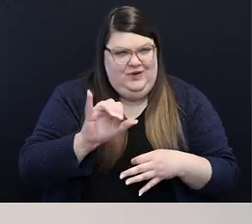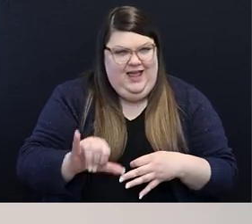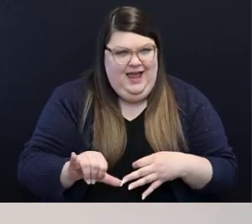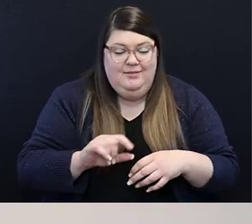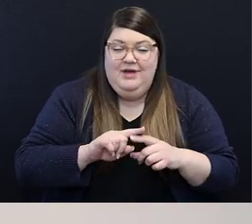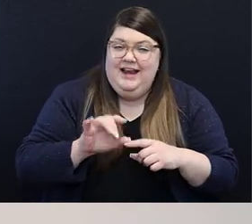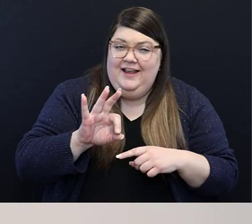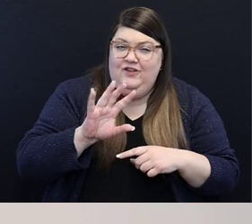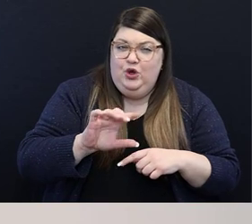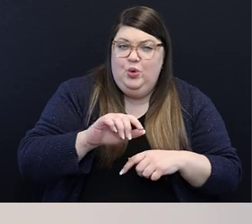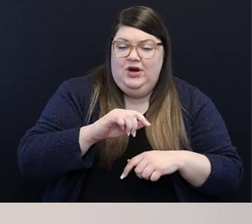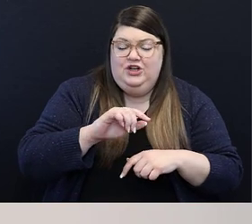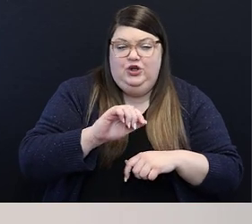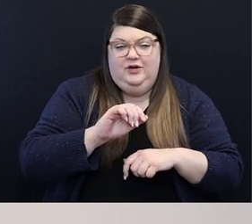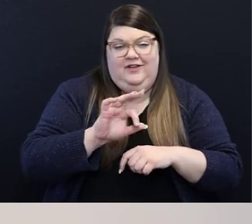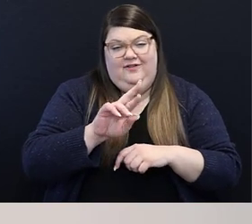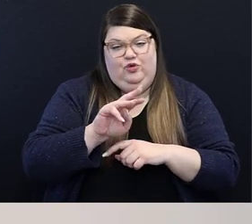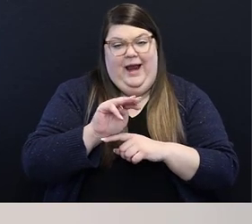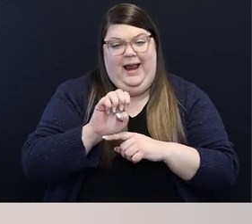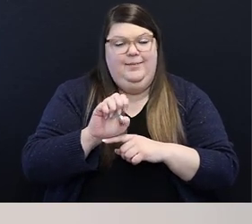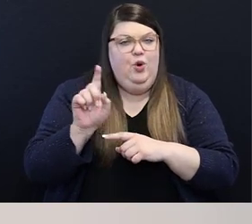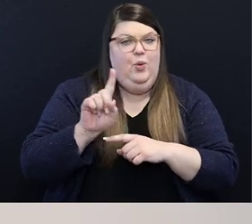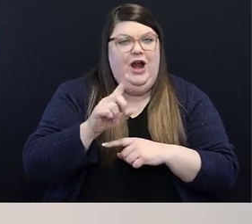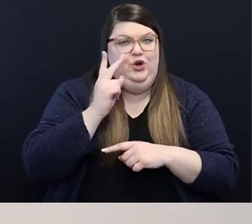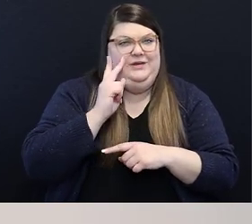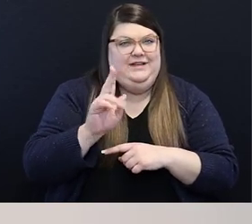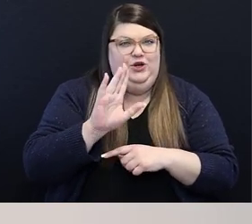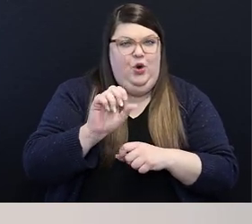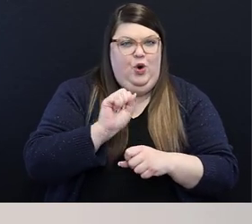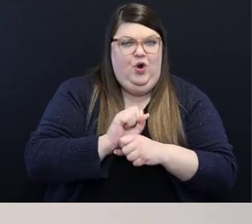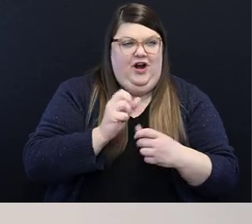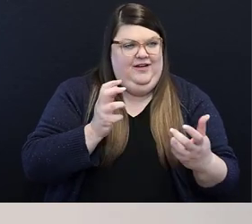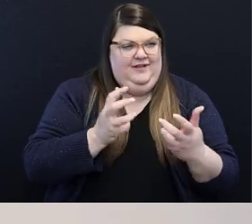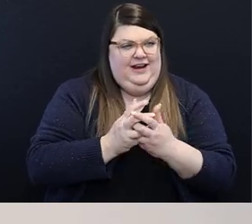to frame where you see your work